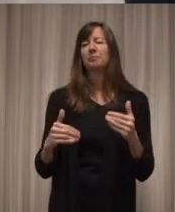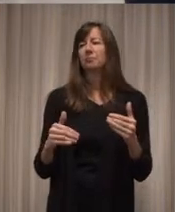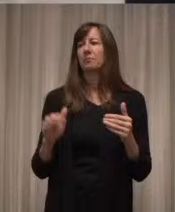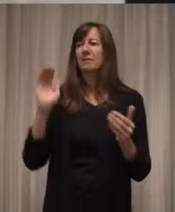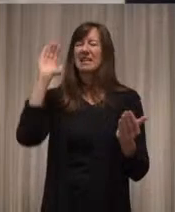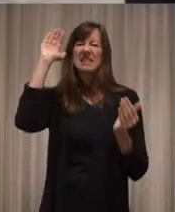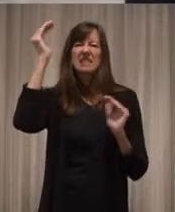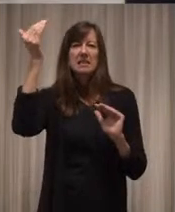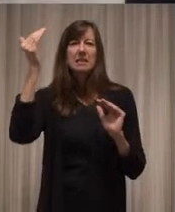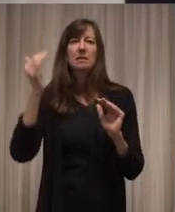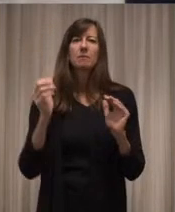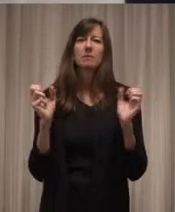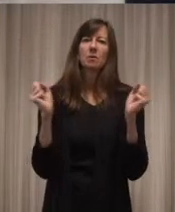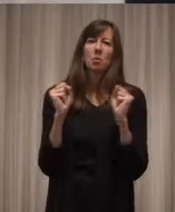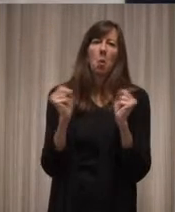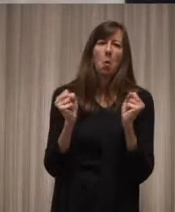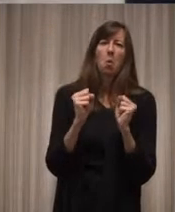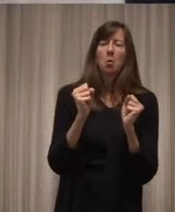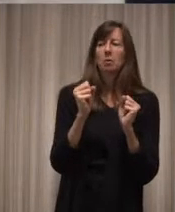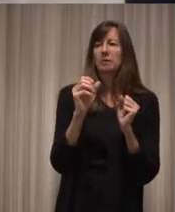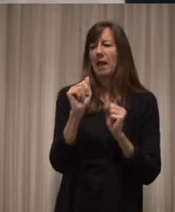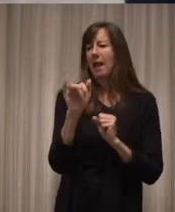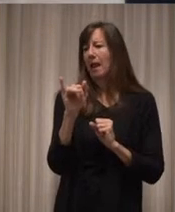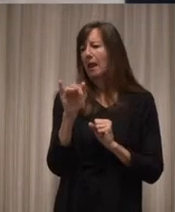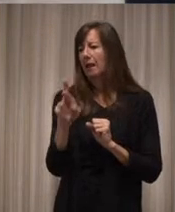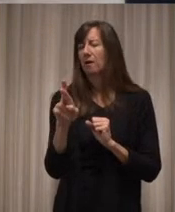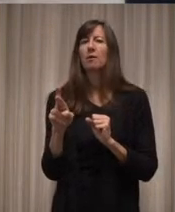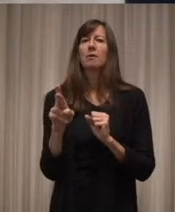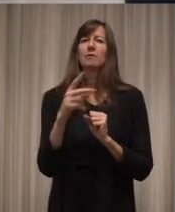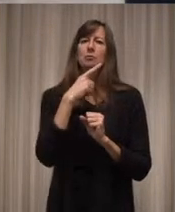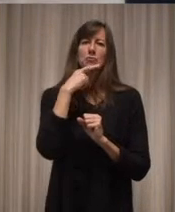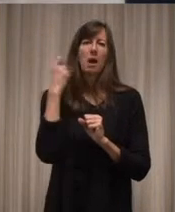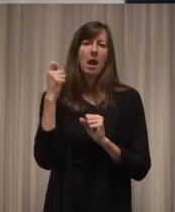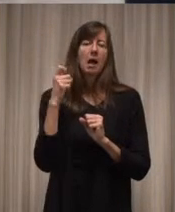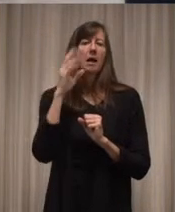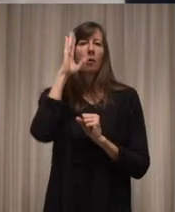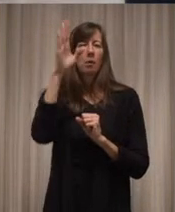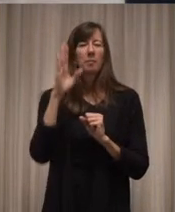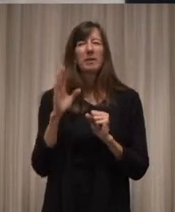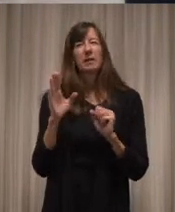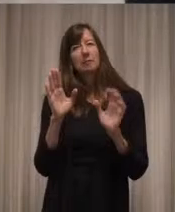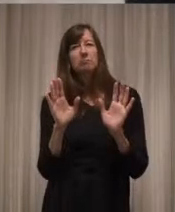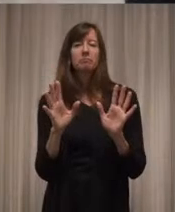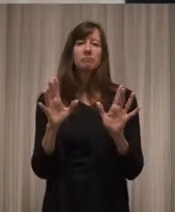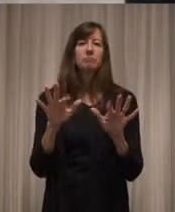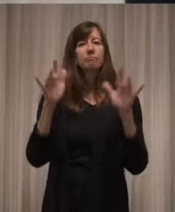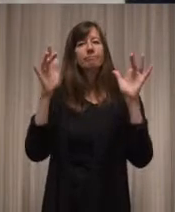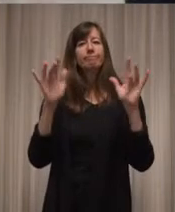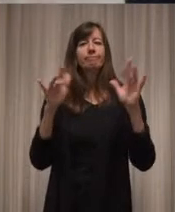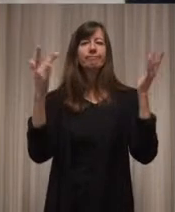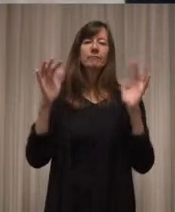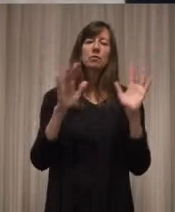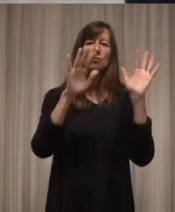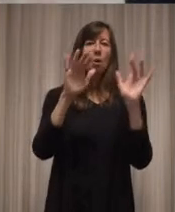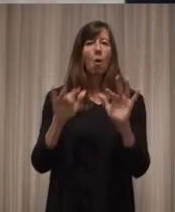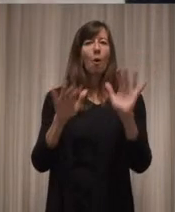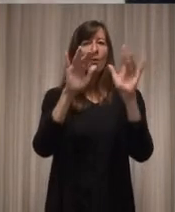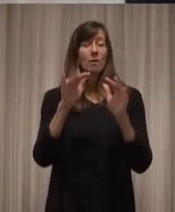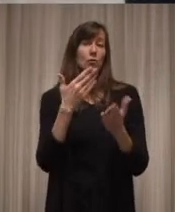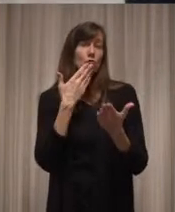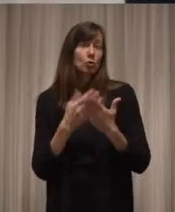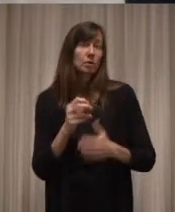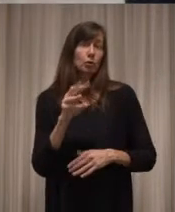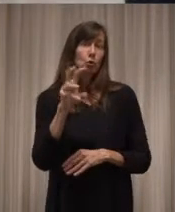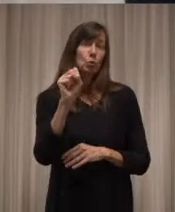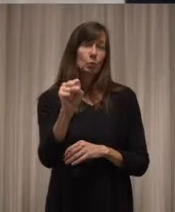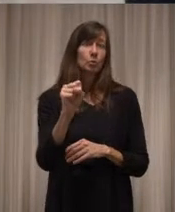dry air, it's expected to be a more dry and sort of fluffy snow, which is good news in terms of potential